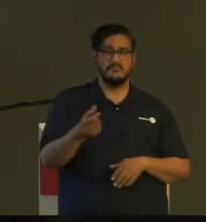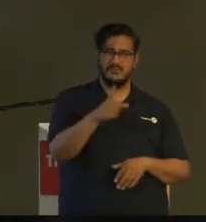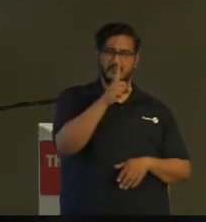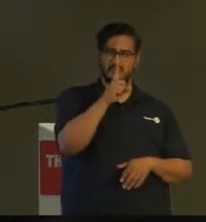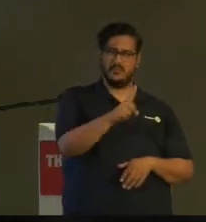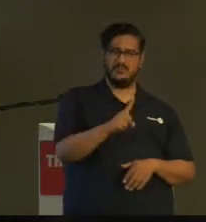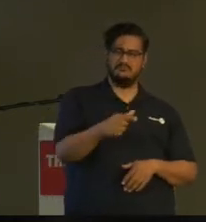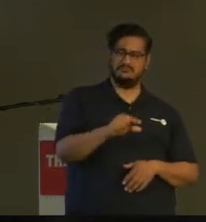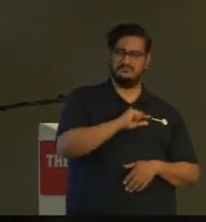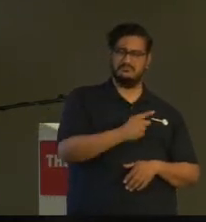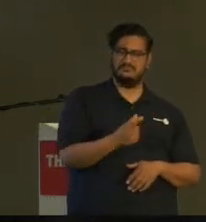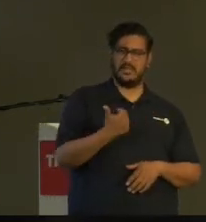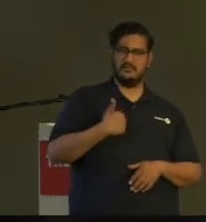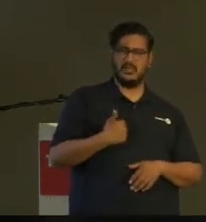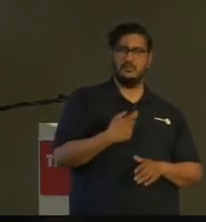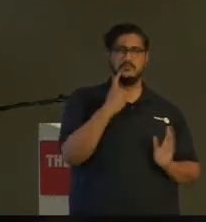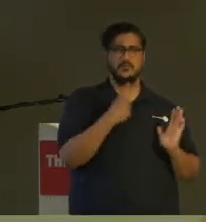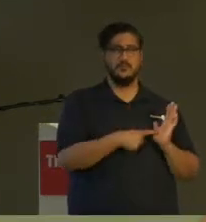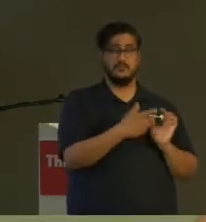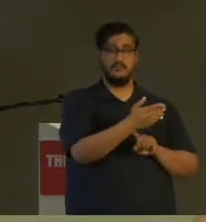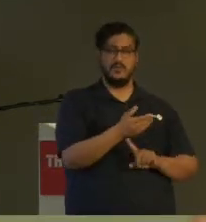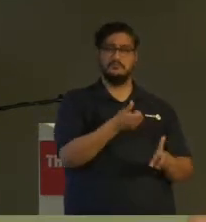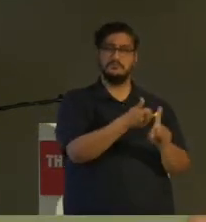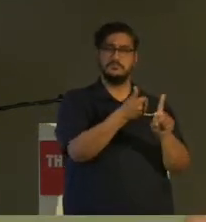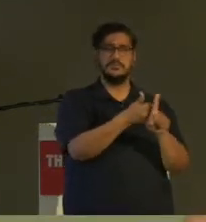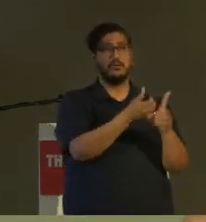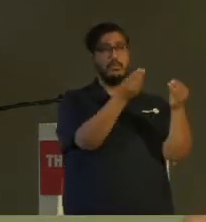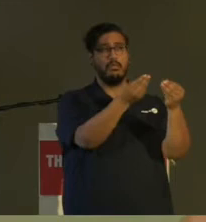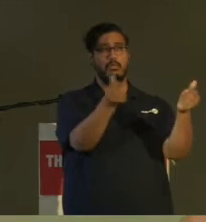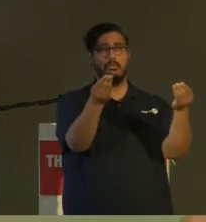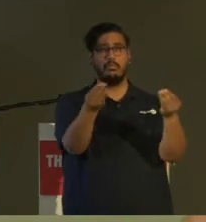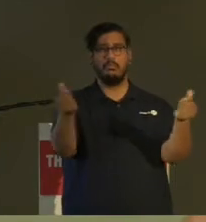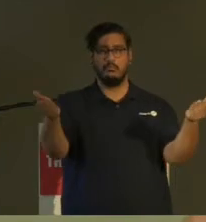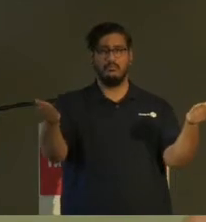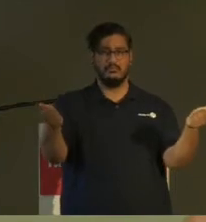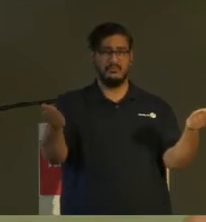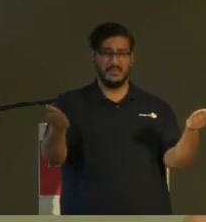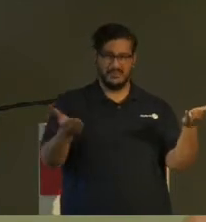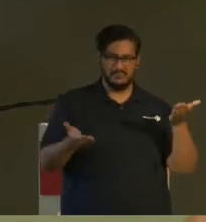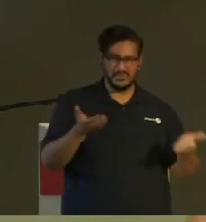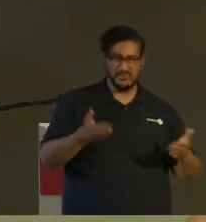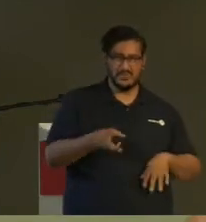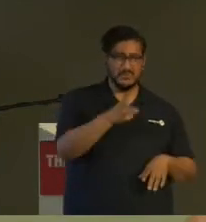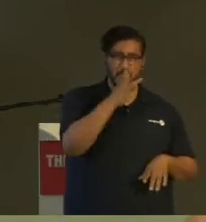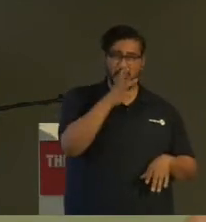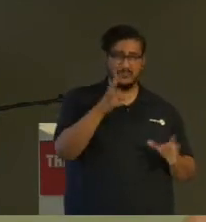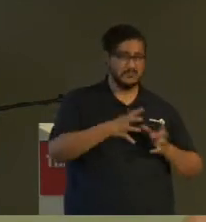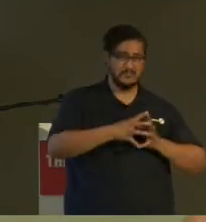on me to see my fish steadily disappear. Perhaps the tap water is too generously